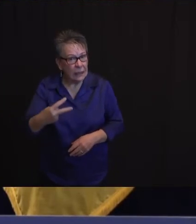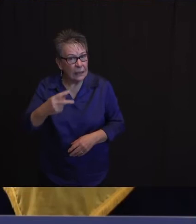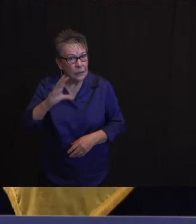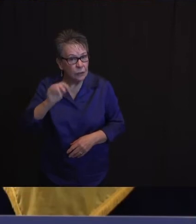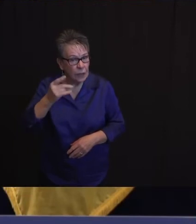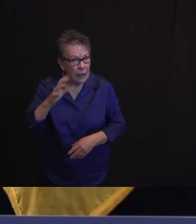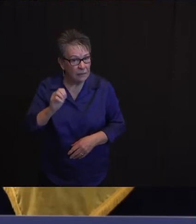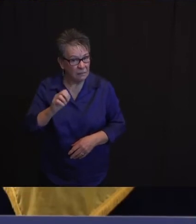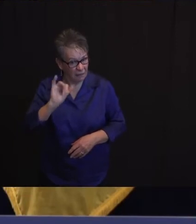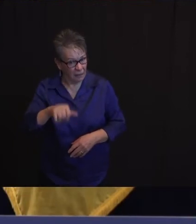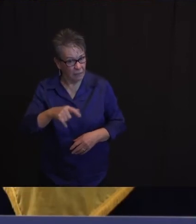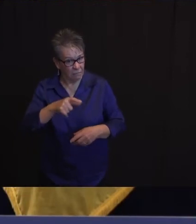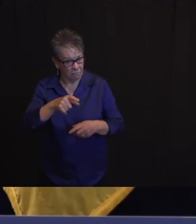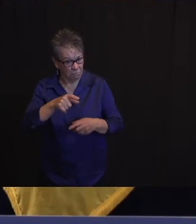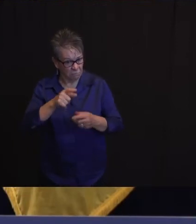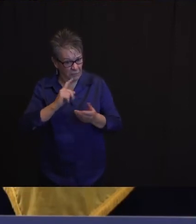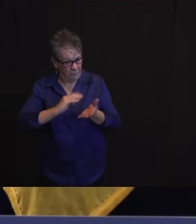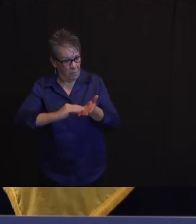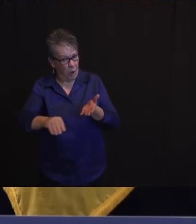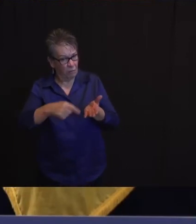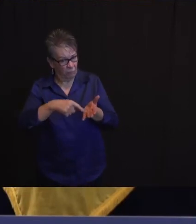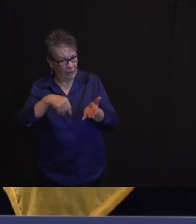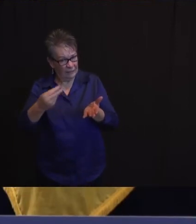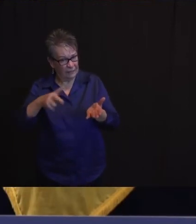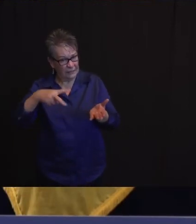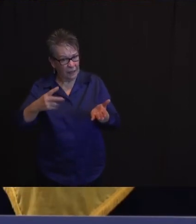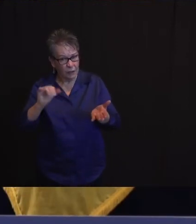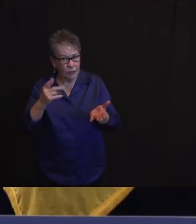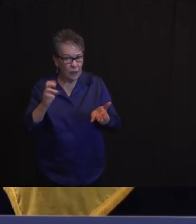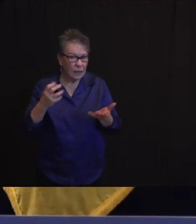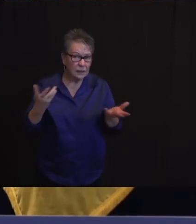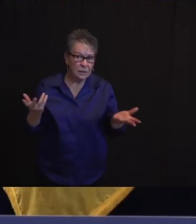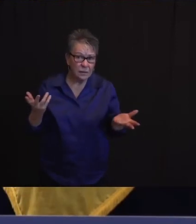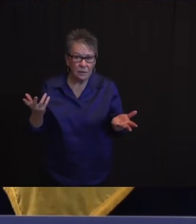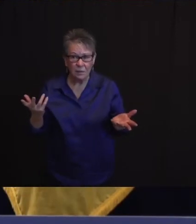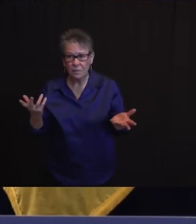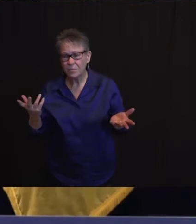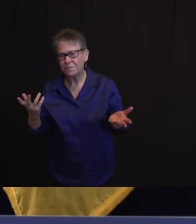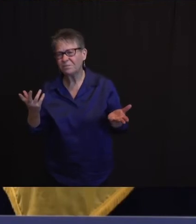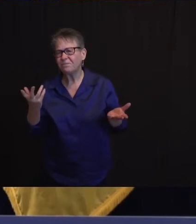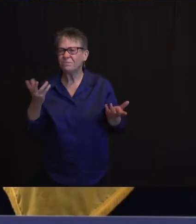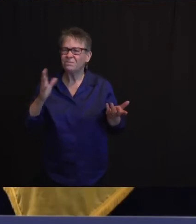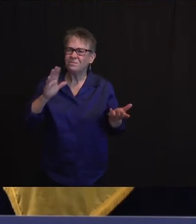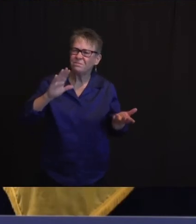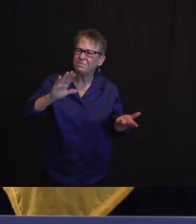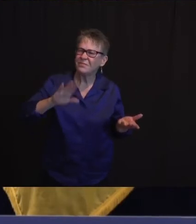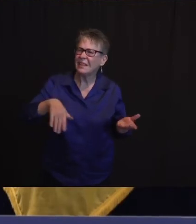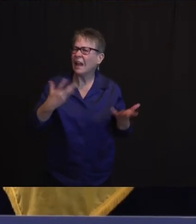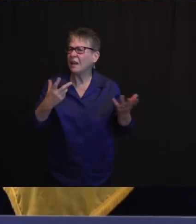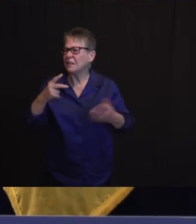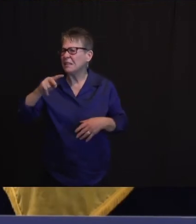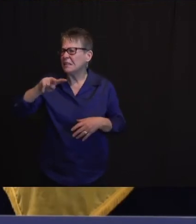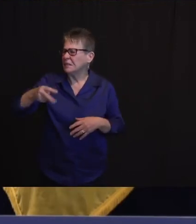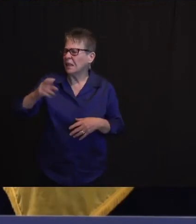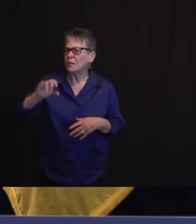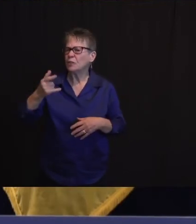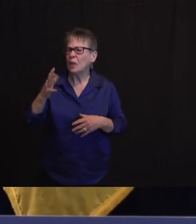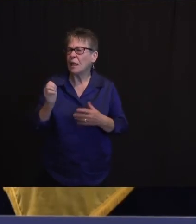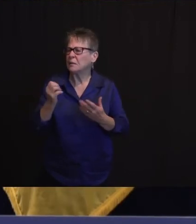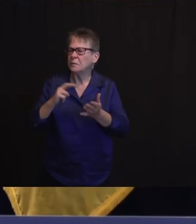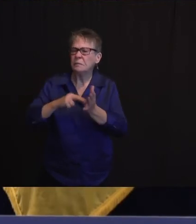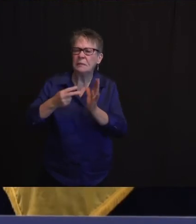with the legislature to implement that sometime this year? And if so, is that agreement for the spring or for the fall?